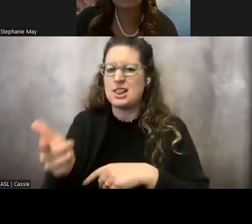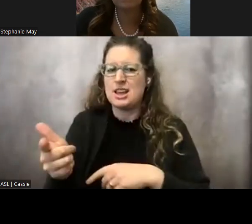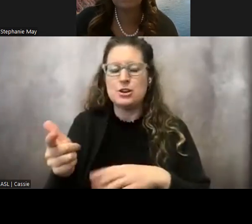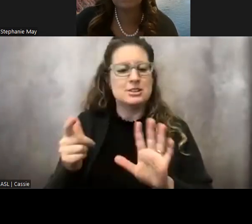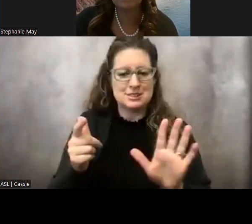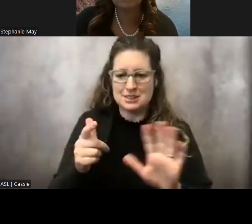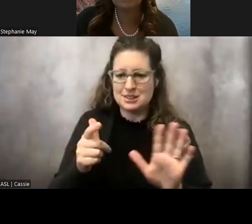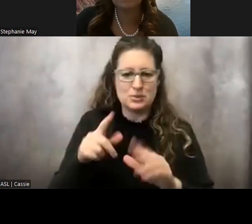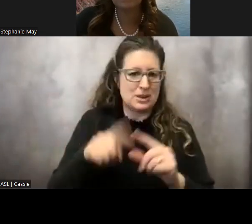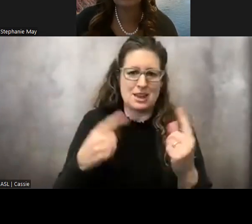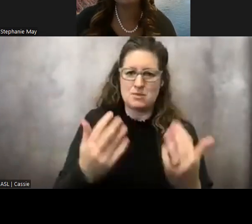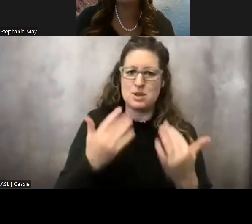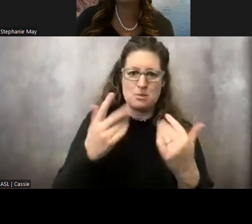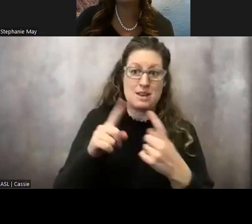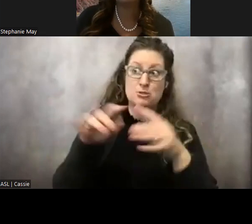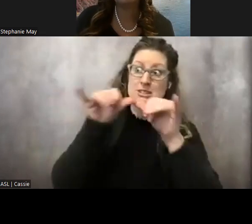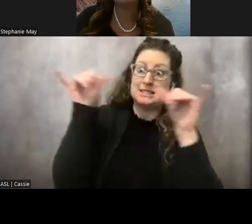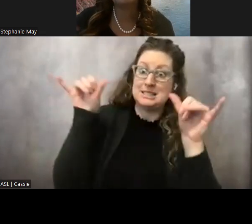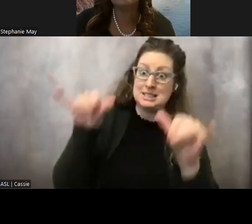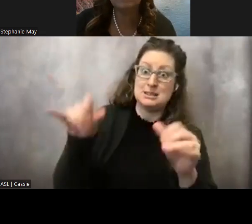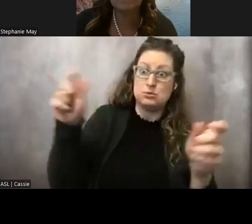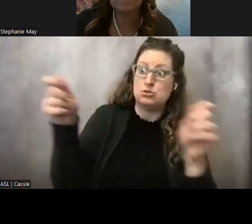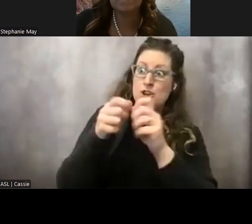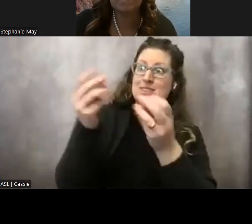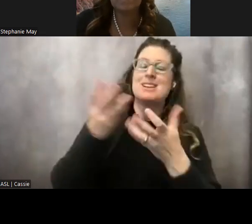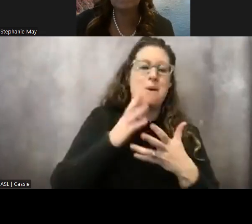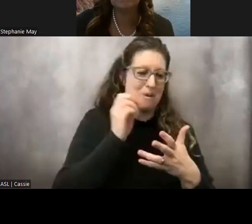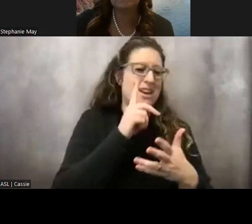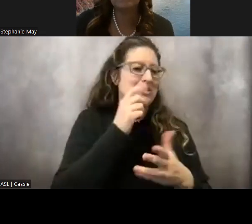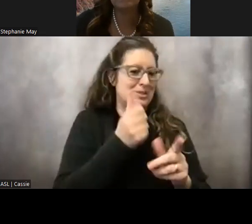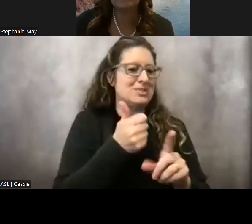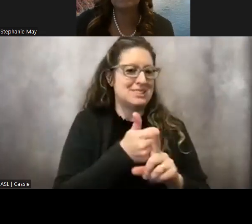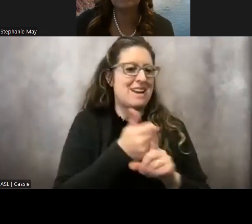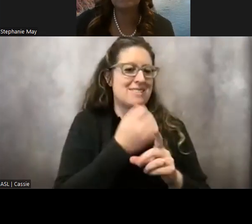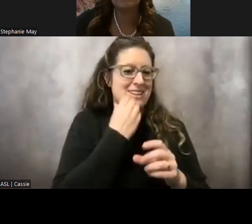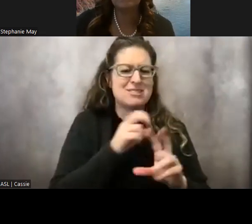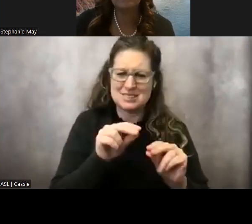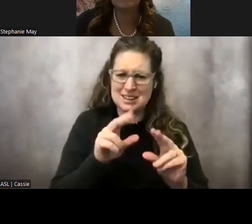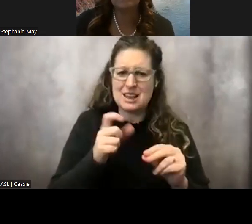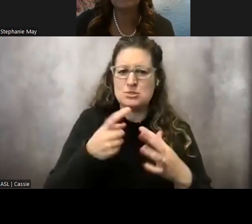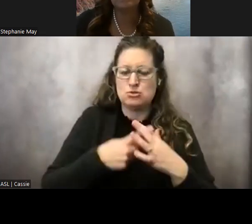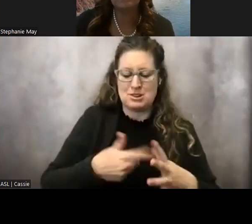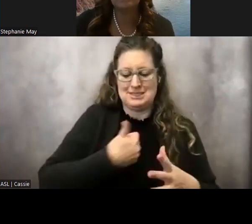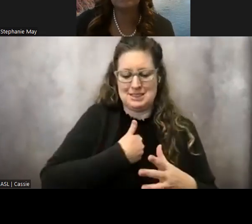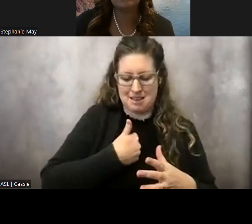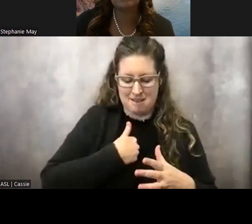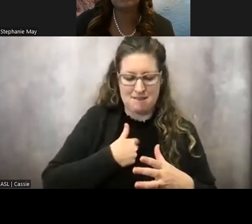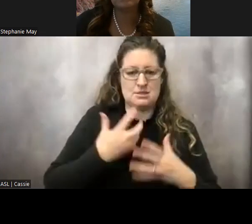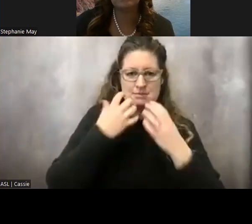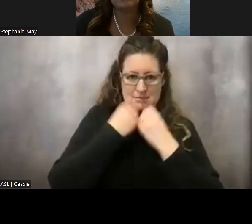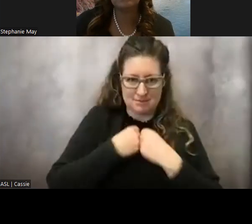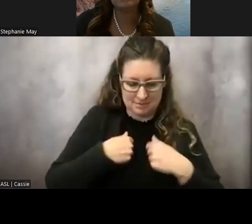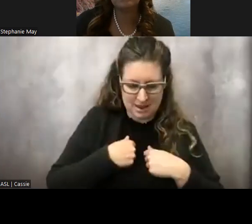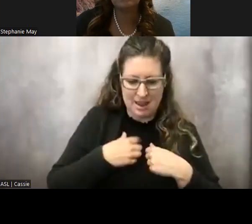to wake up and say, hey, this is the way we should do it. We have to start disrupting within ourselves first, and then we can help each other. And I think that's a